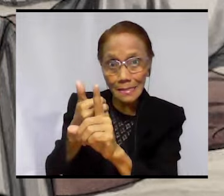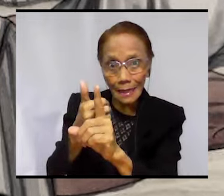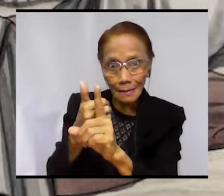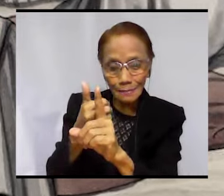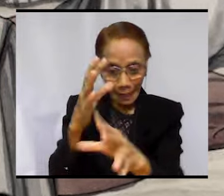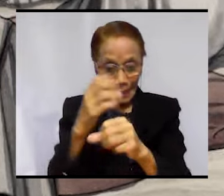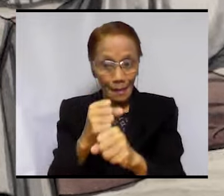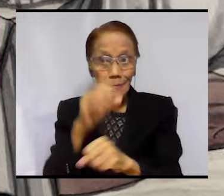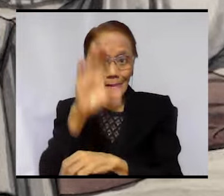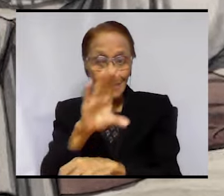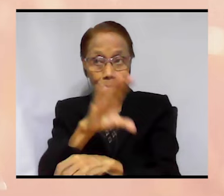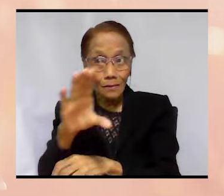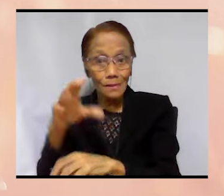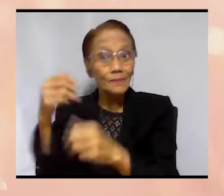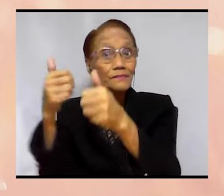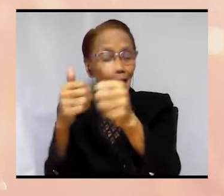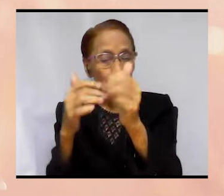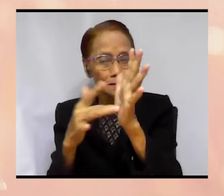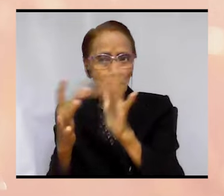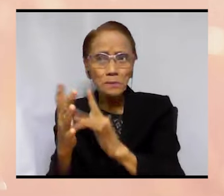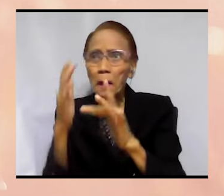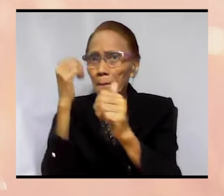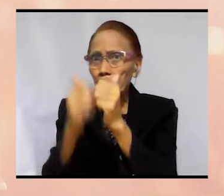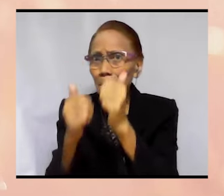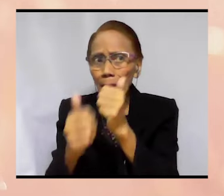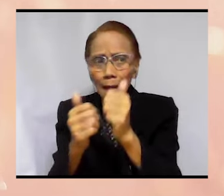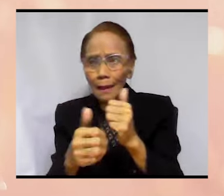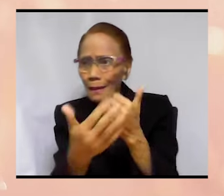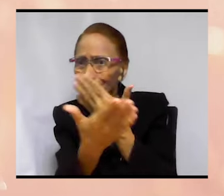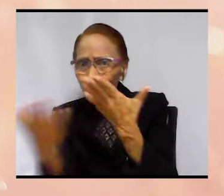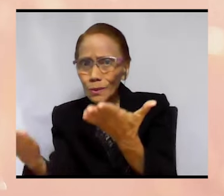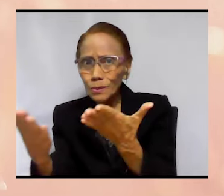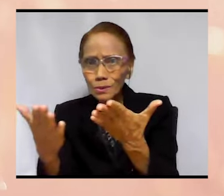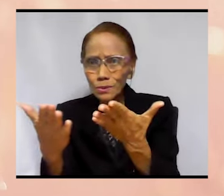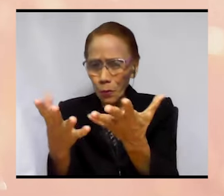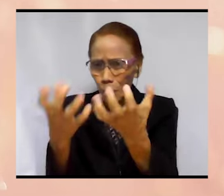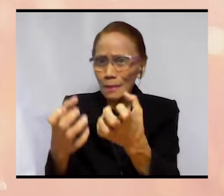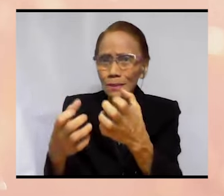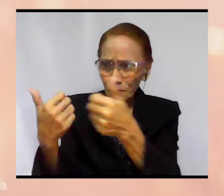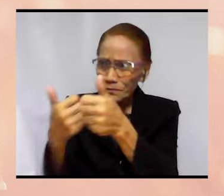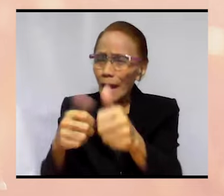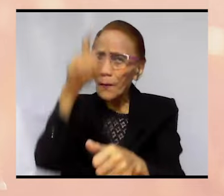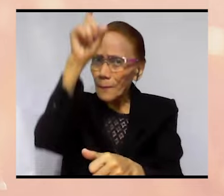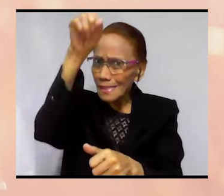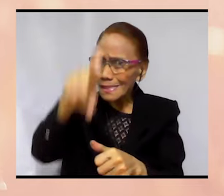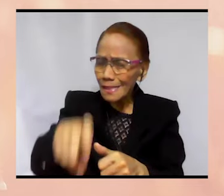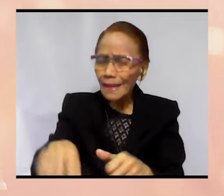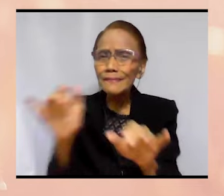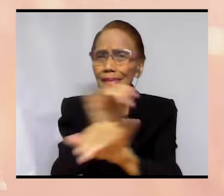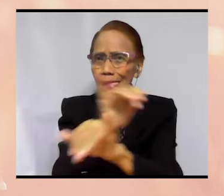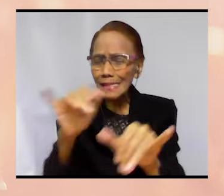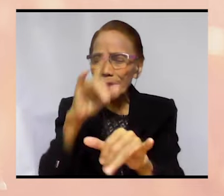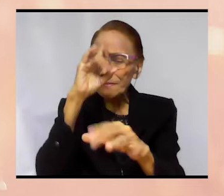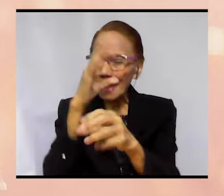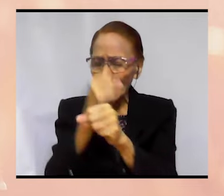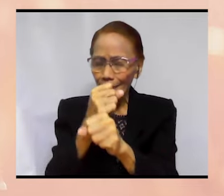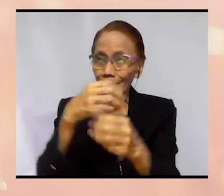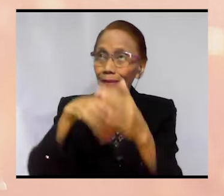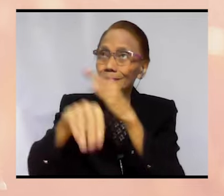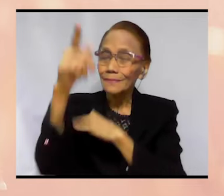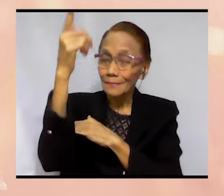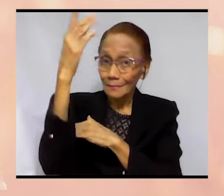cross, and follow Jesus. Meaning, those who want to follow me should have the same faith in